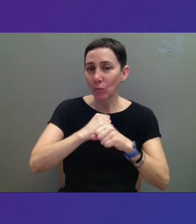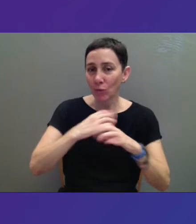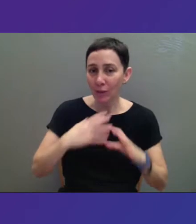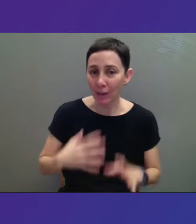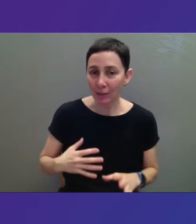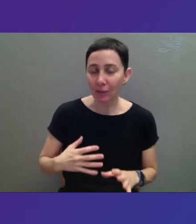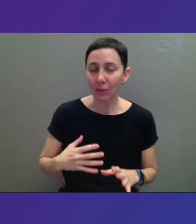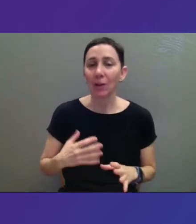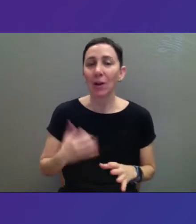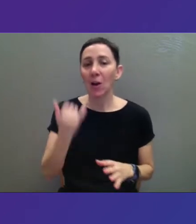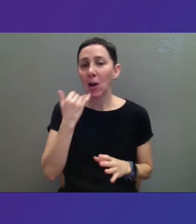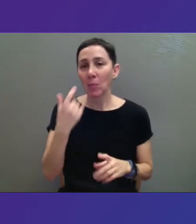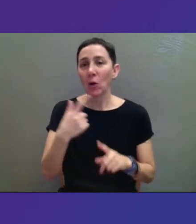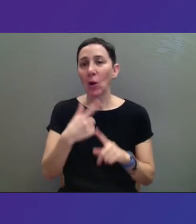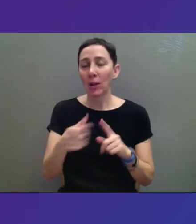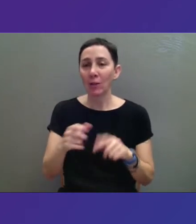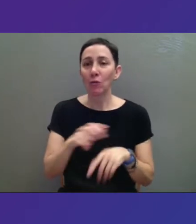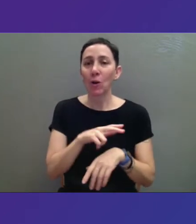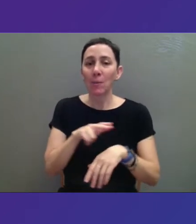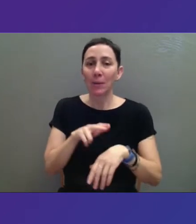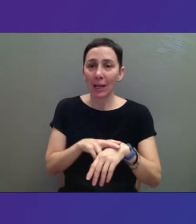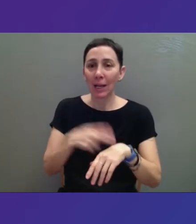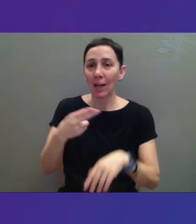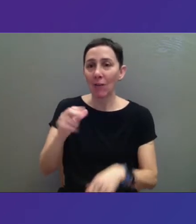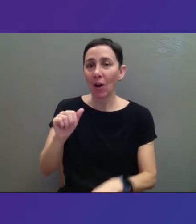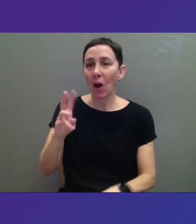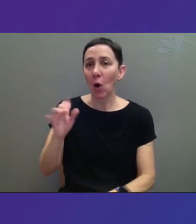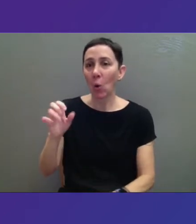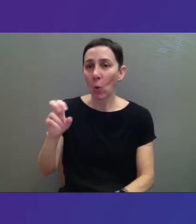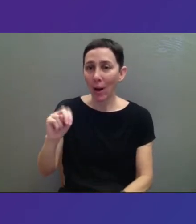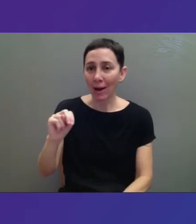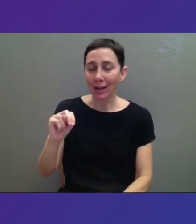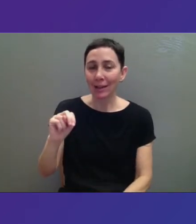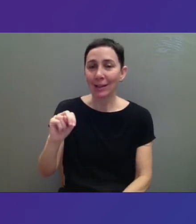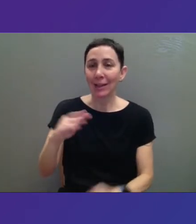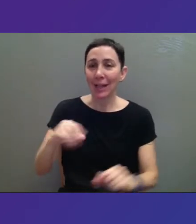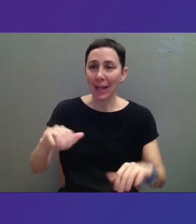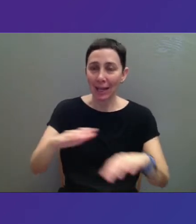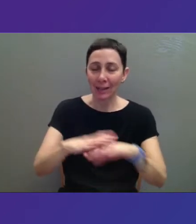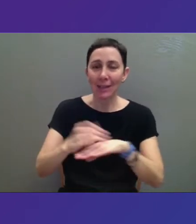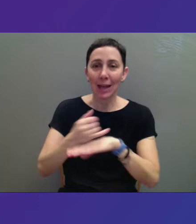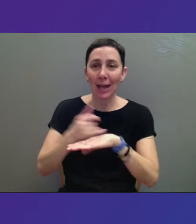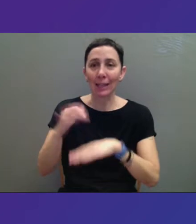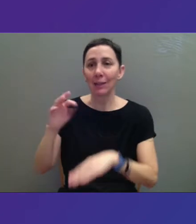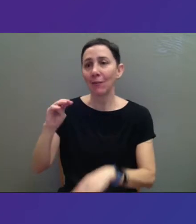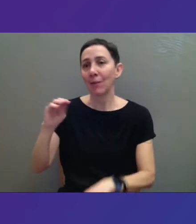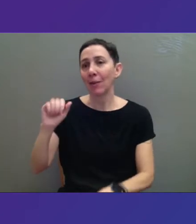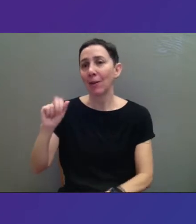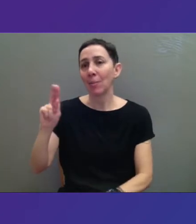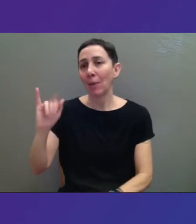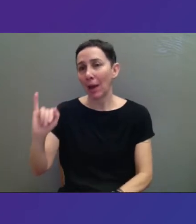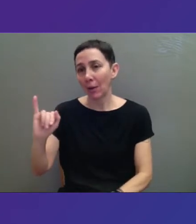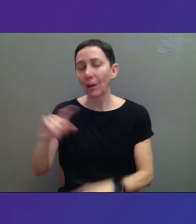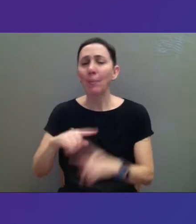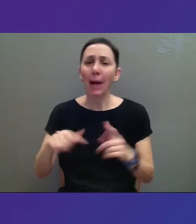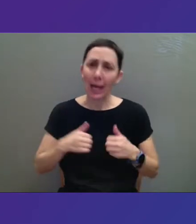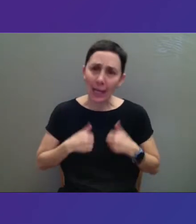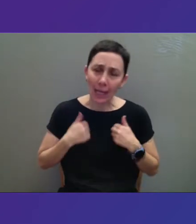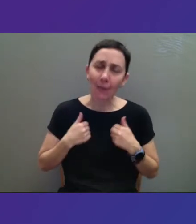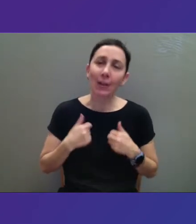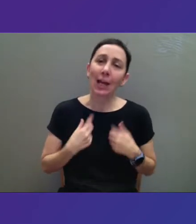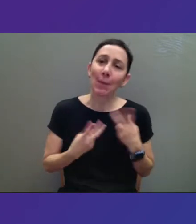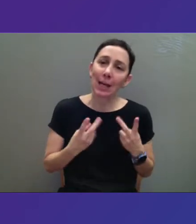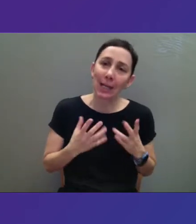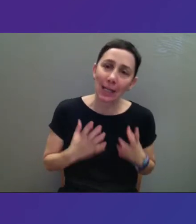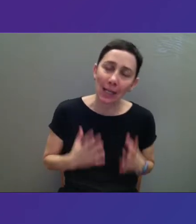Maoli lands, Native Hawaiian lands in Haiku on the island of Maui. But I live and am a guest on Lenape and Canarsie lands, also known